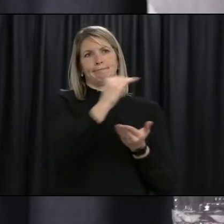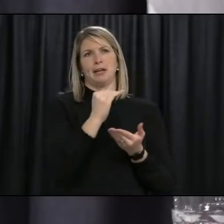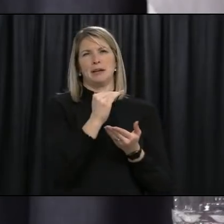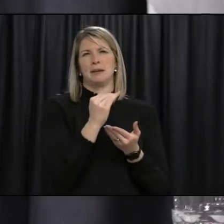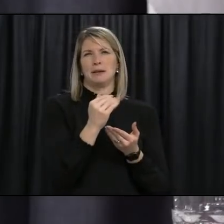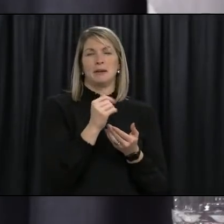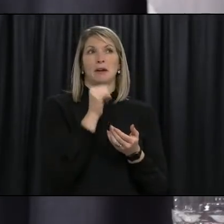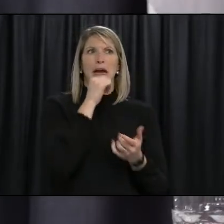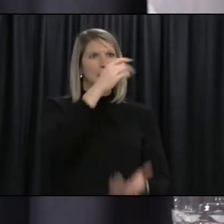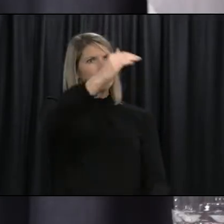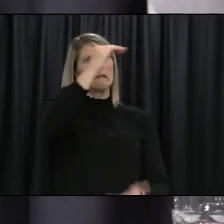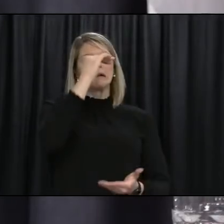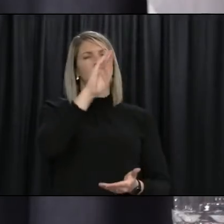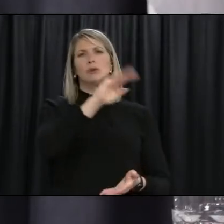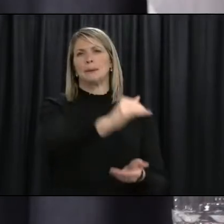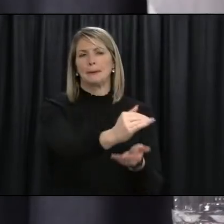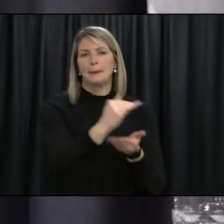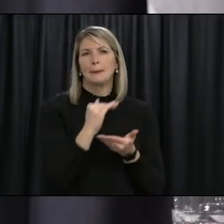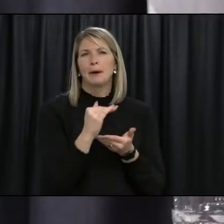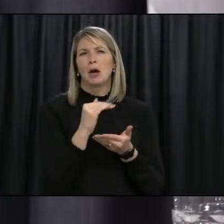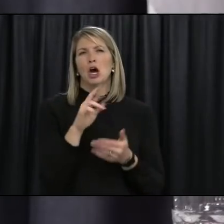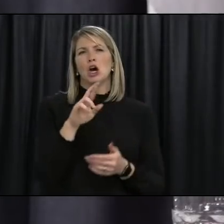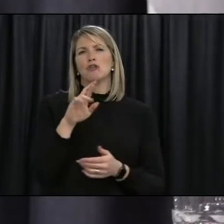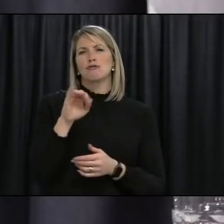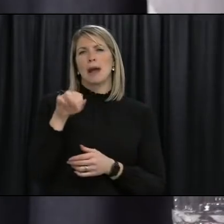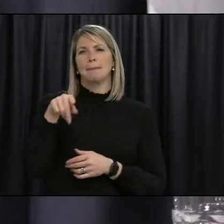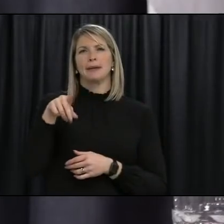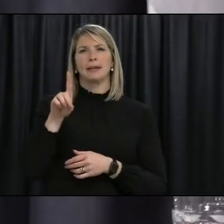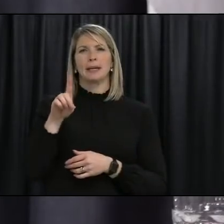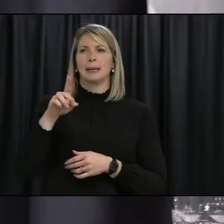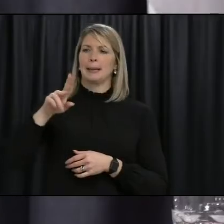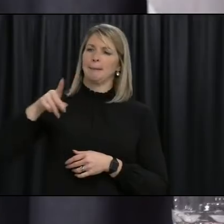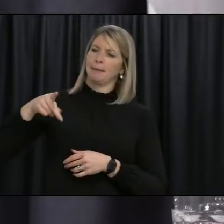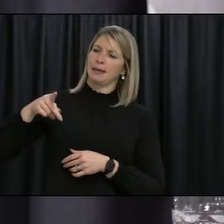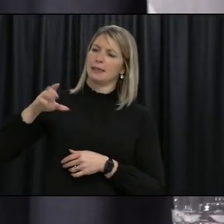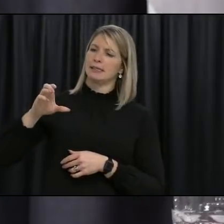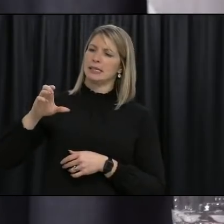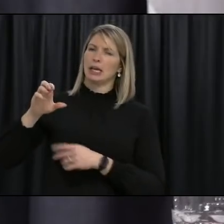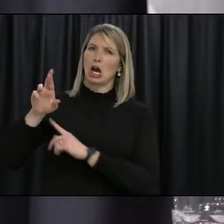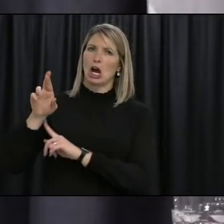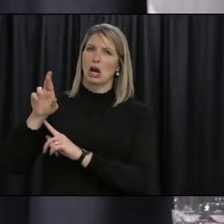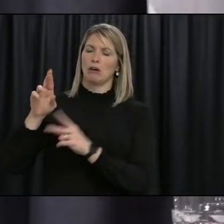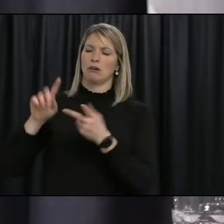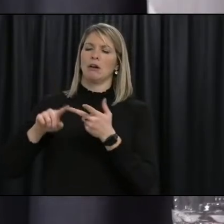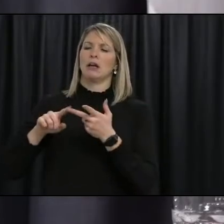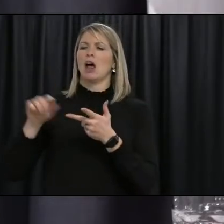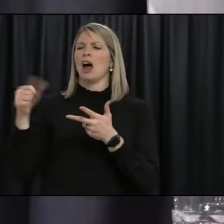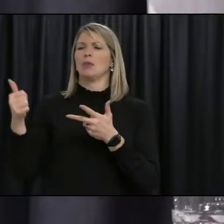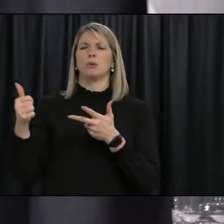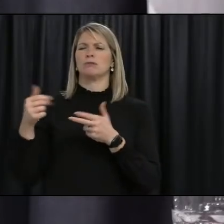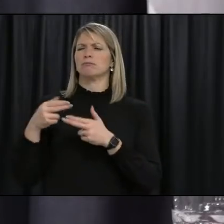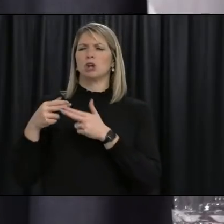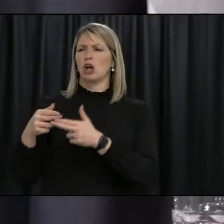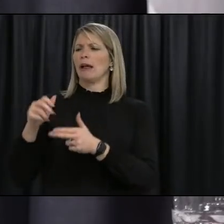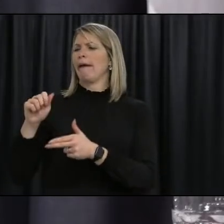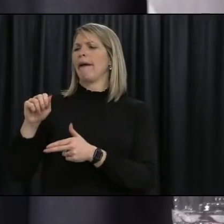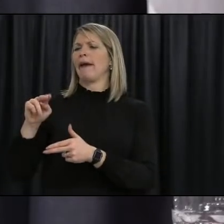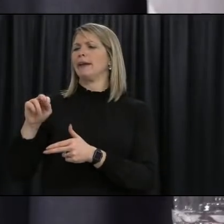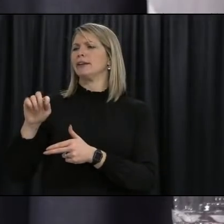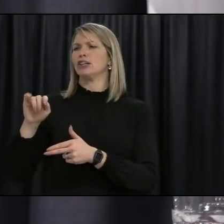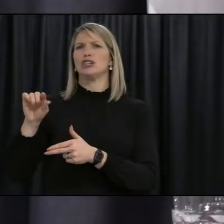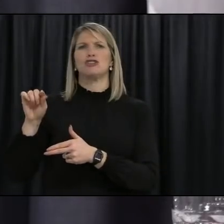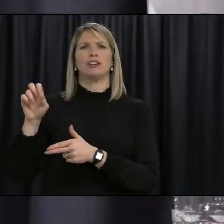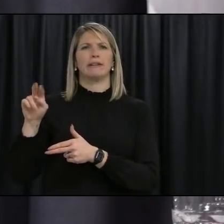a rapid PCR. I think it's called ID Now, and then there's another one, which is an antigen test. Certainly the